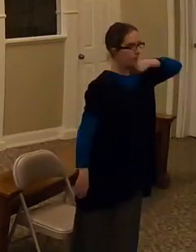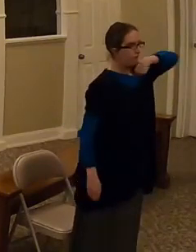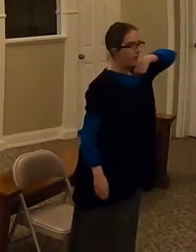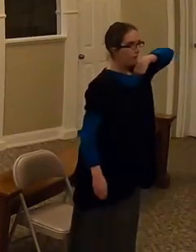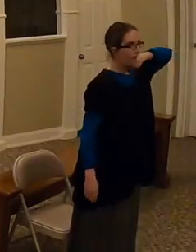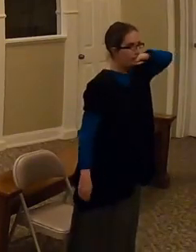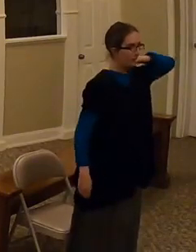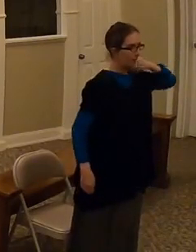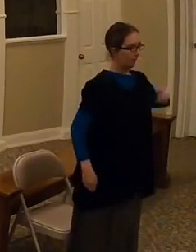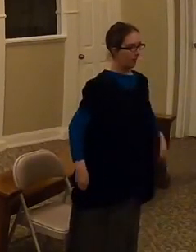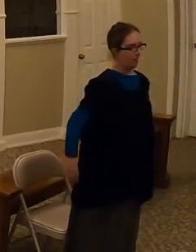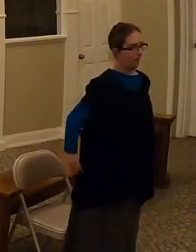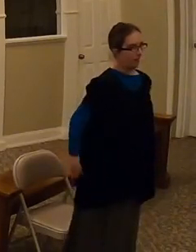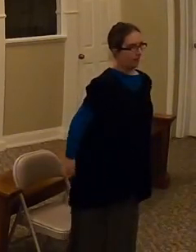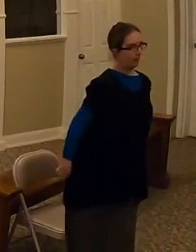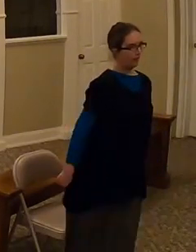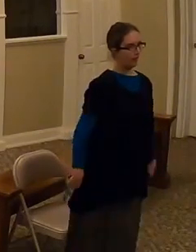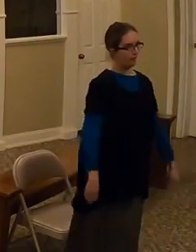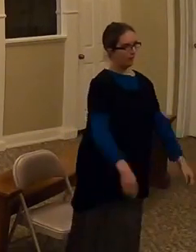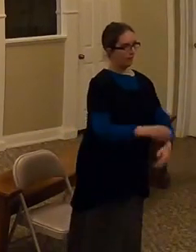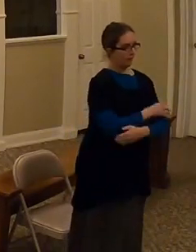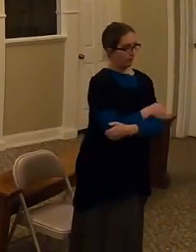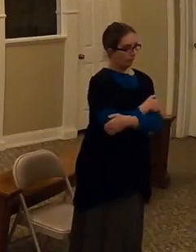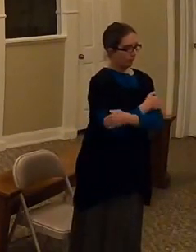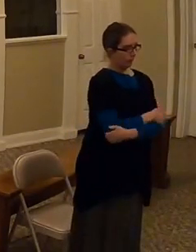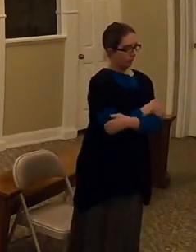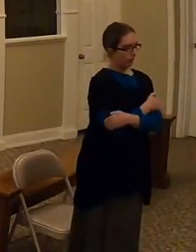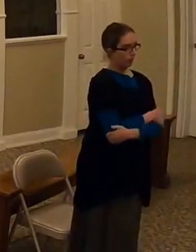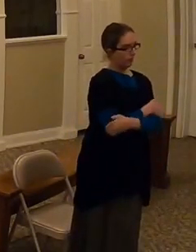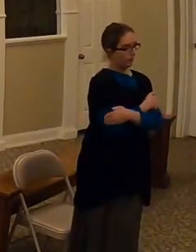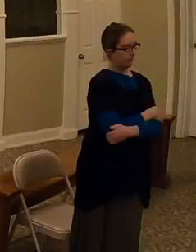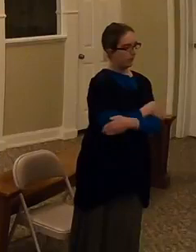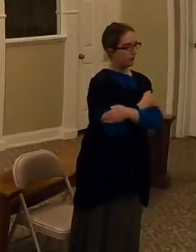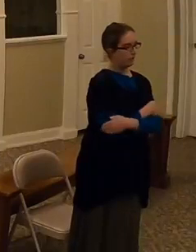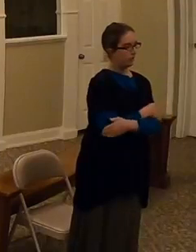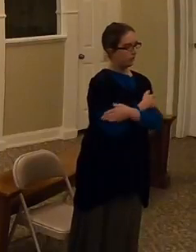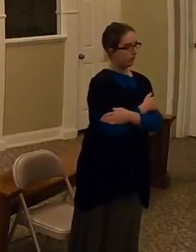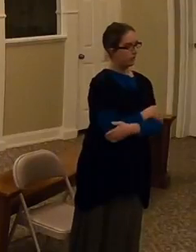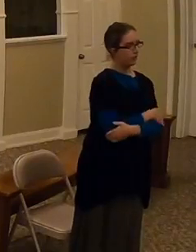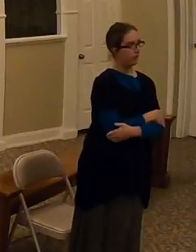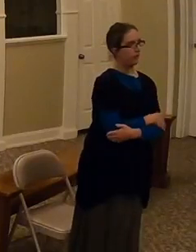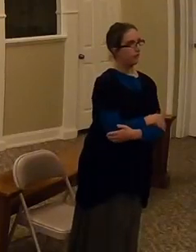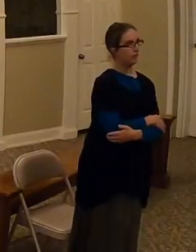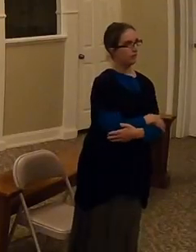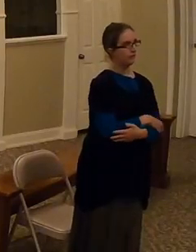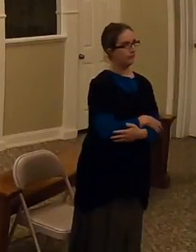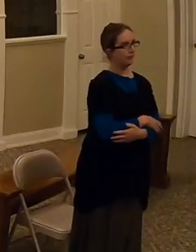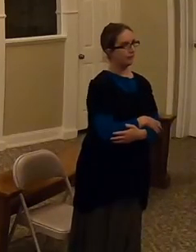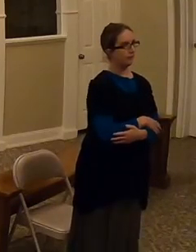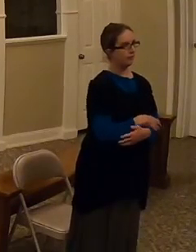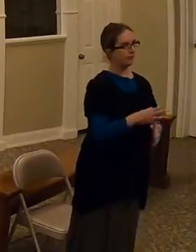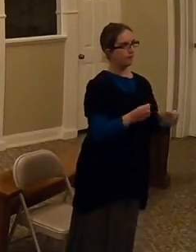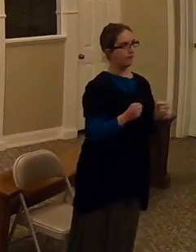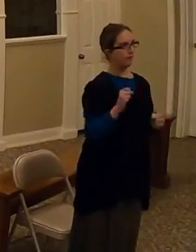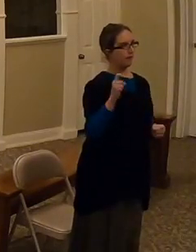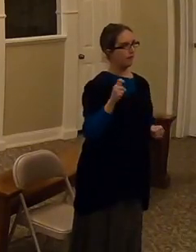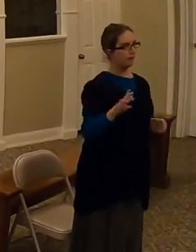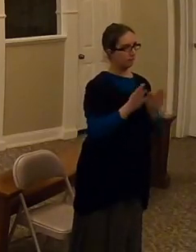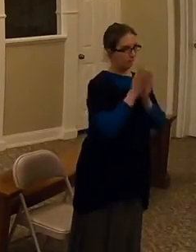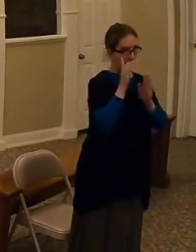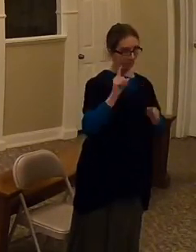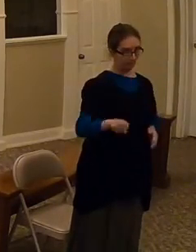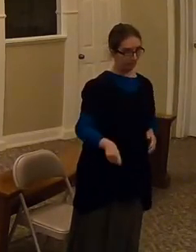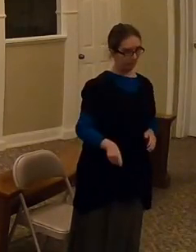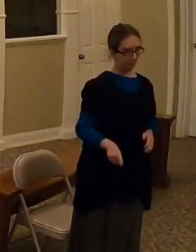Hallelujah. Hallelujah. Hallelujah. Hallelujah. Hallelujah. Amen. Let's go ahead and take the request for